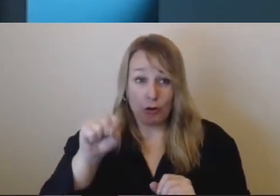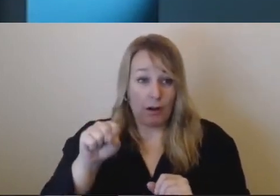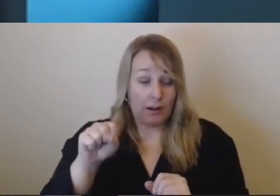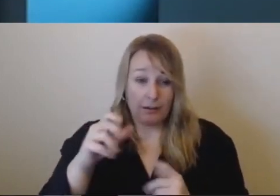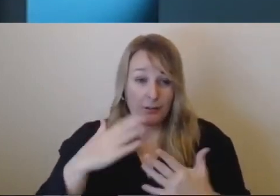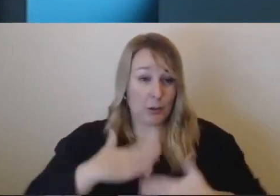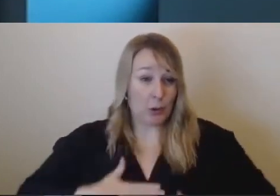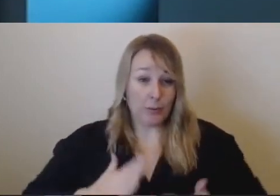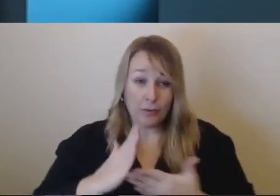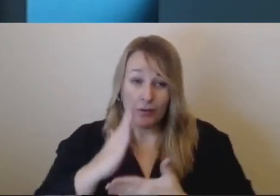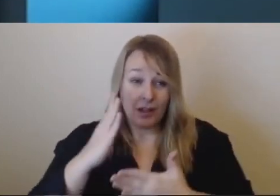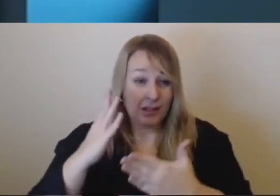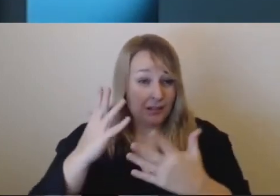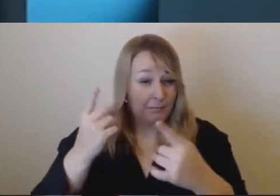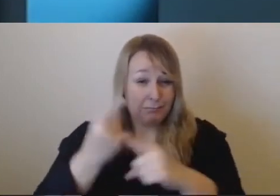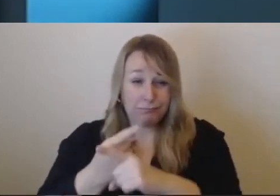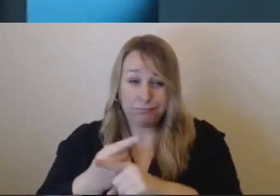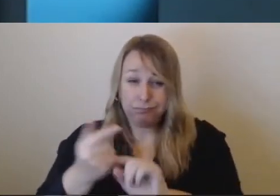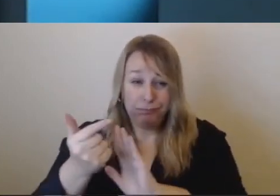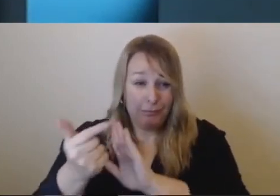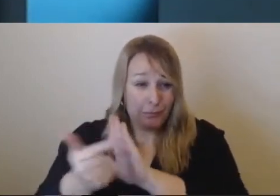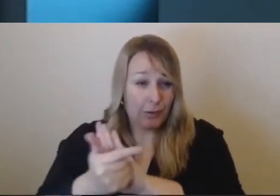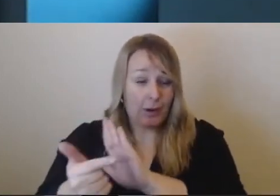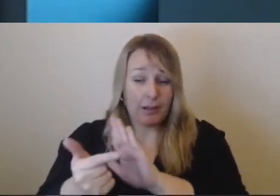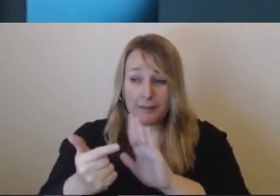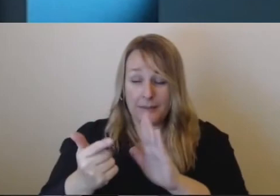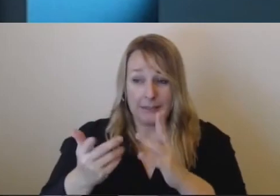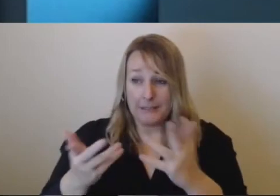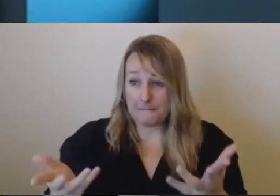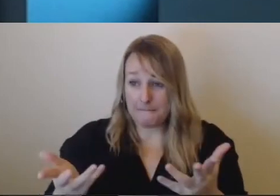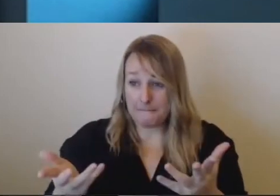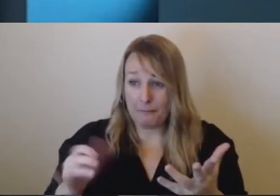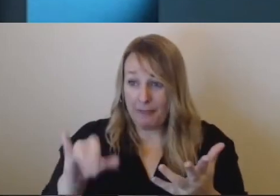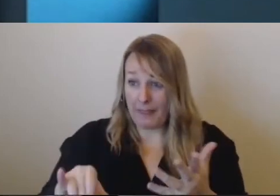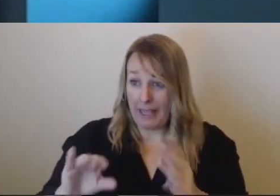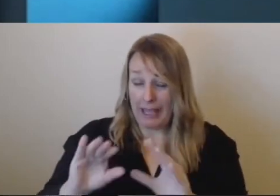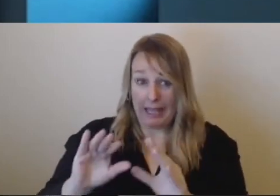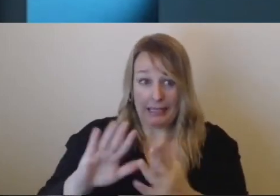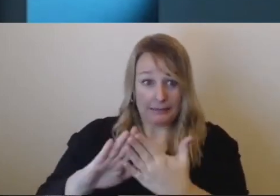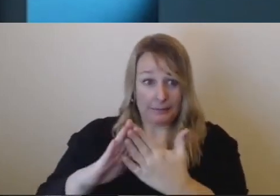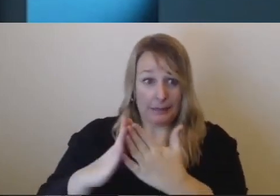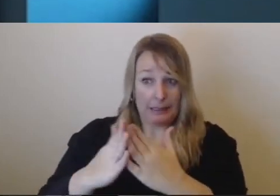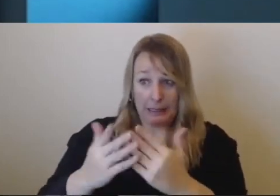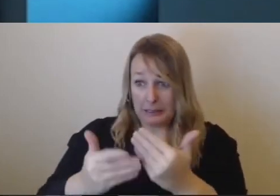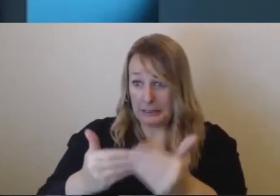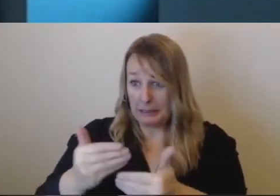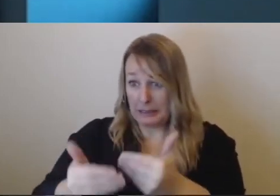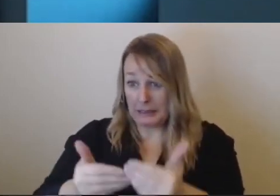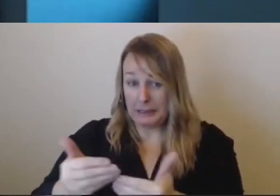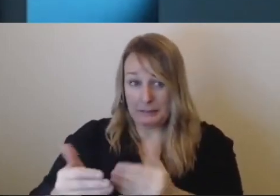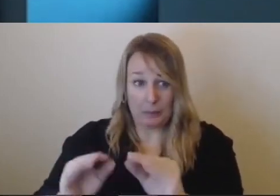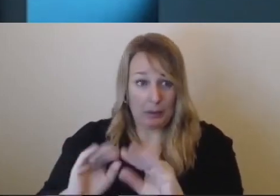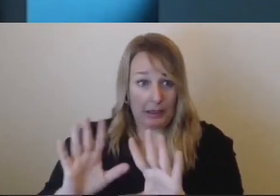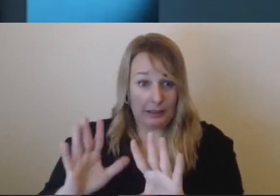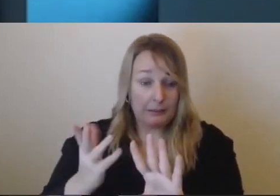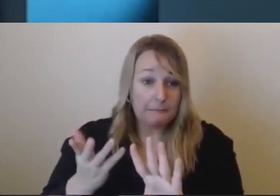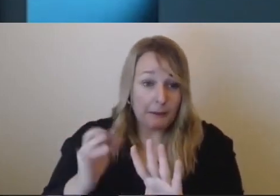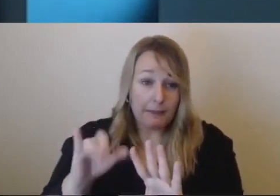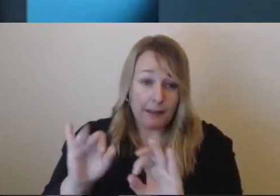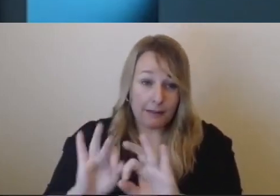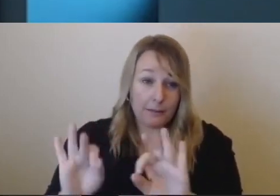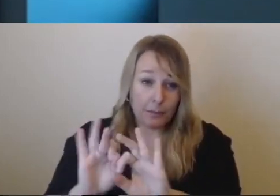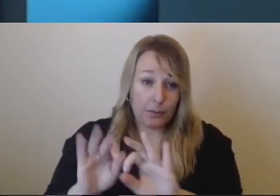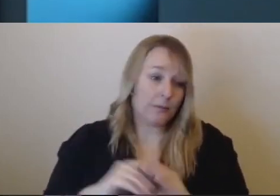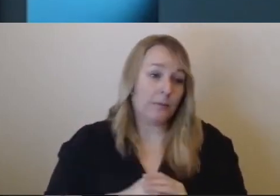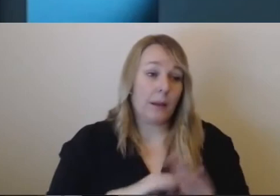another, how that it clarifies itself will be important. You know, I would note that Bob